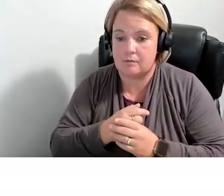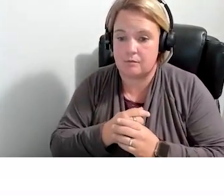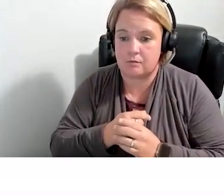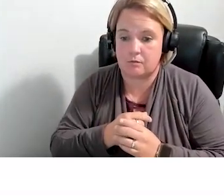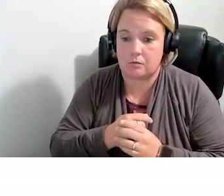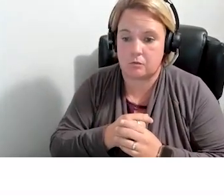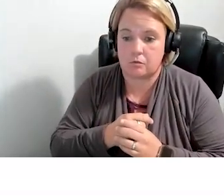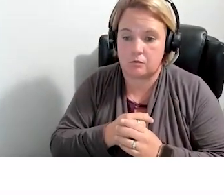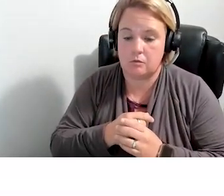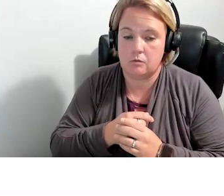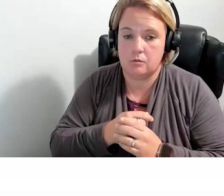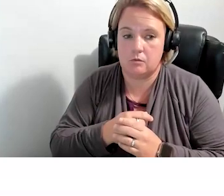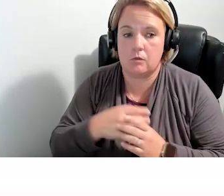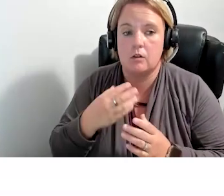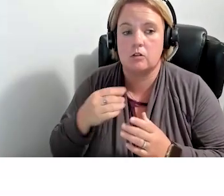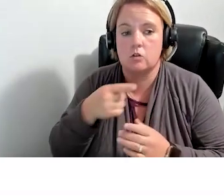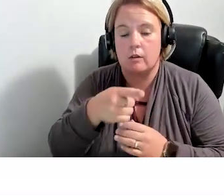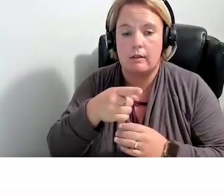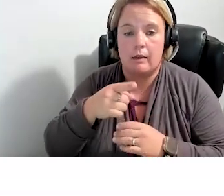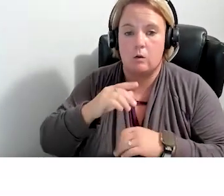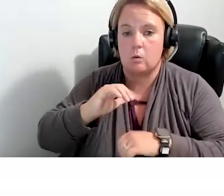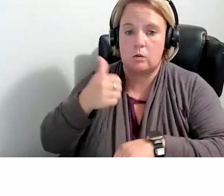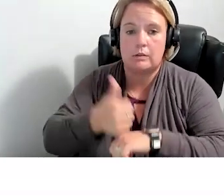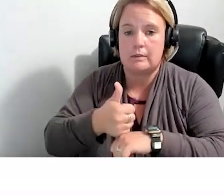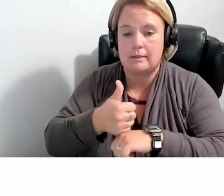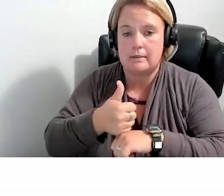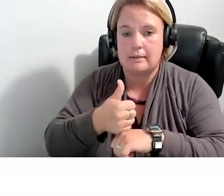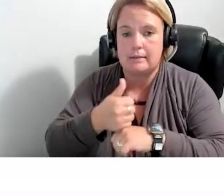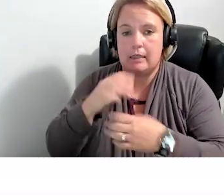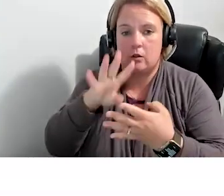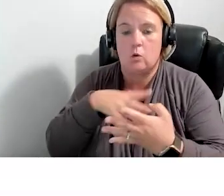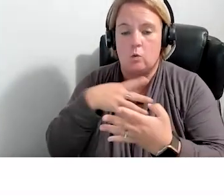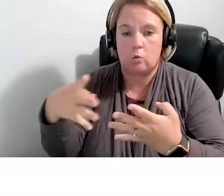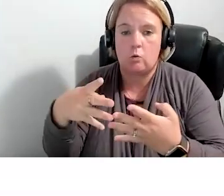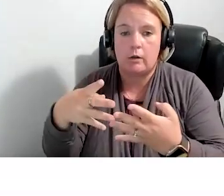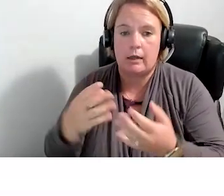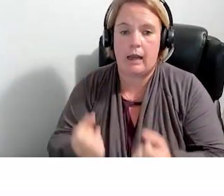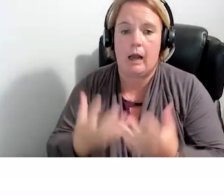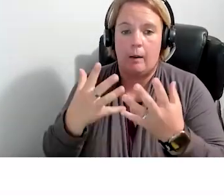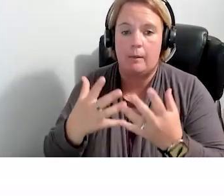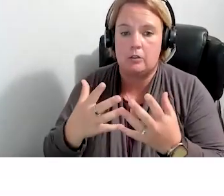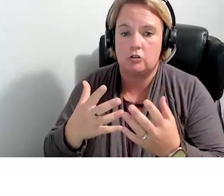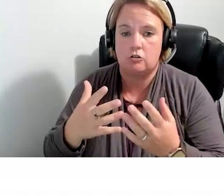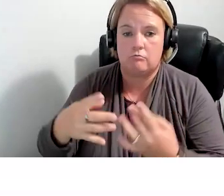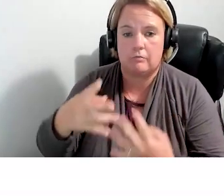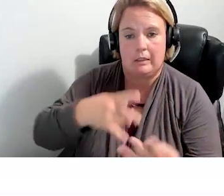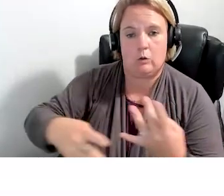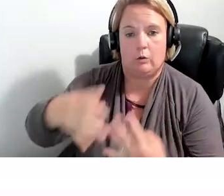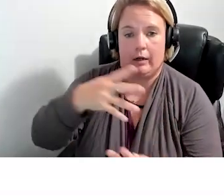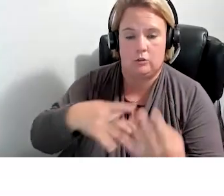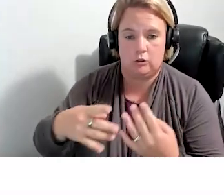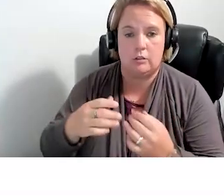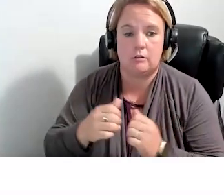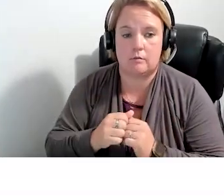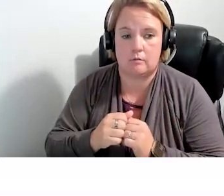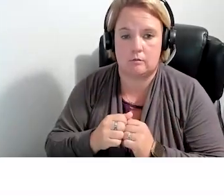the instructor is going to set a certain rubric of how much interaction they would want the student to have here. I would